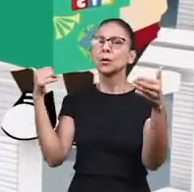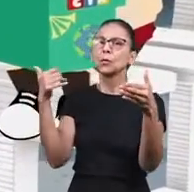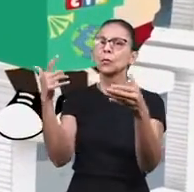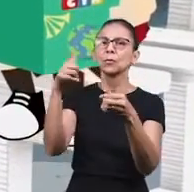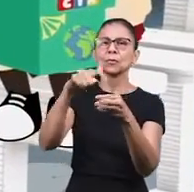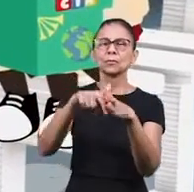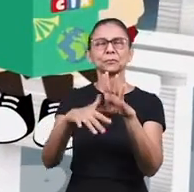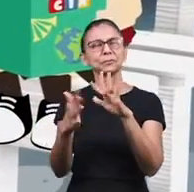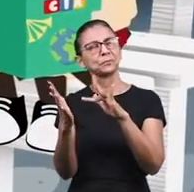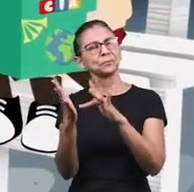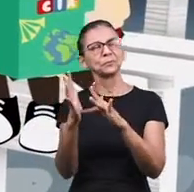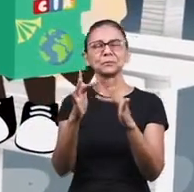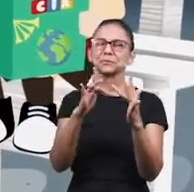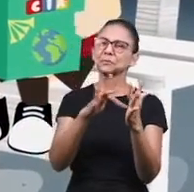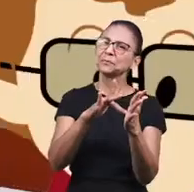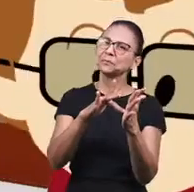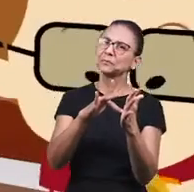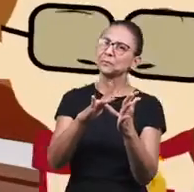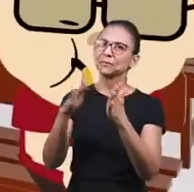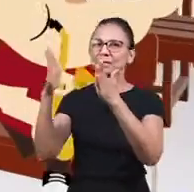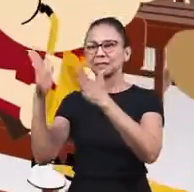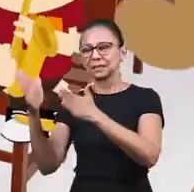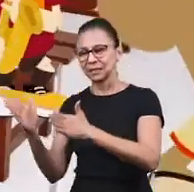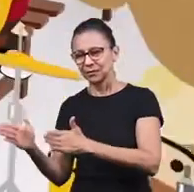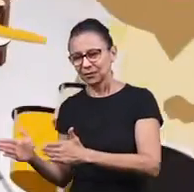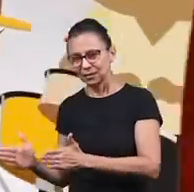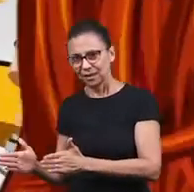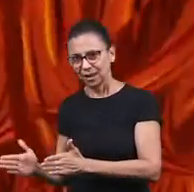Faithfully until the end.